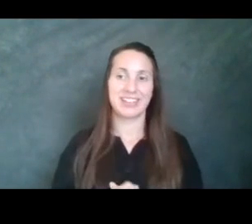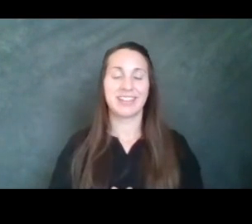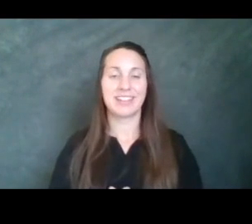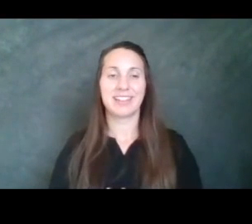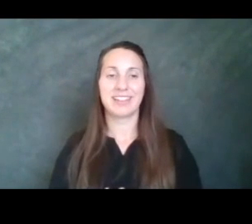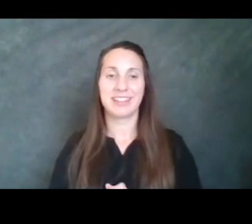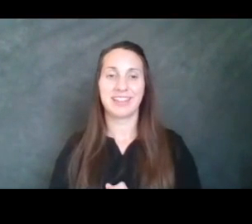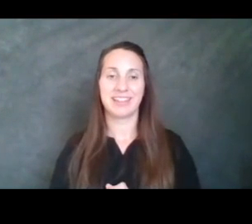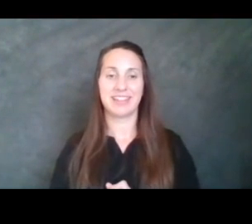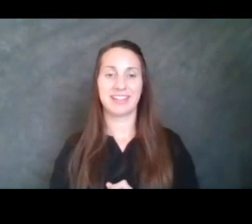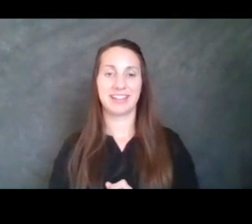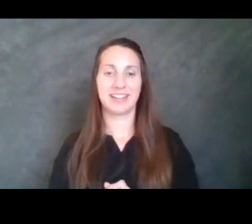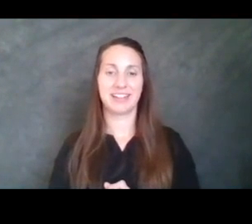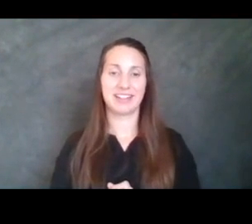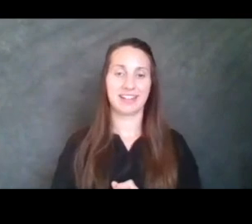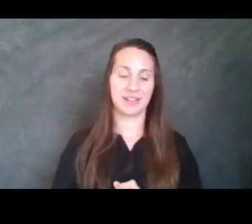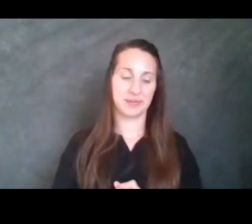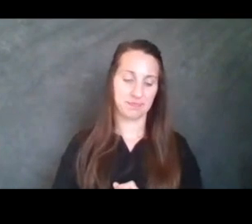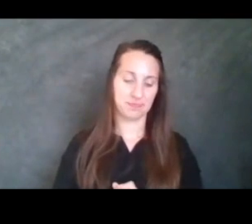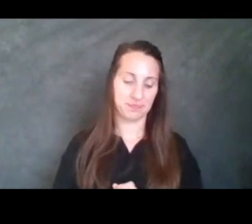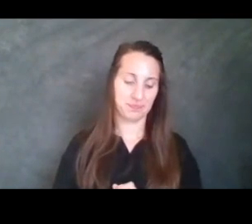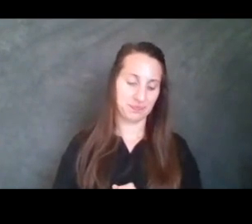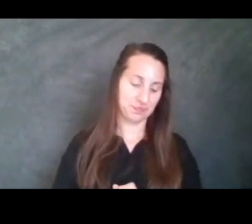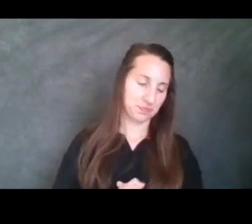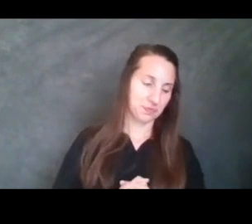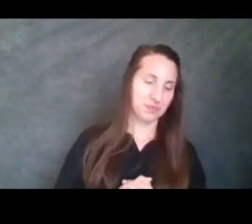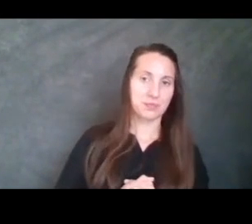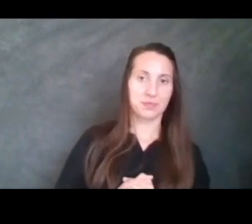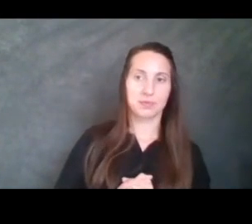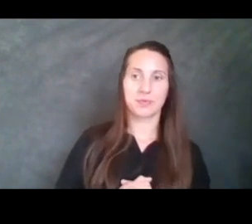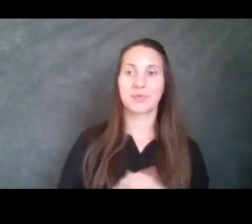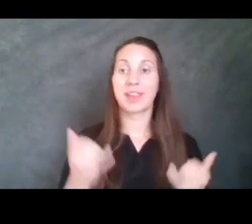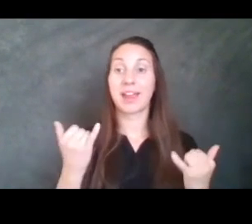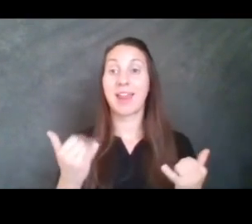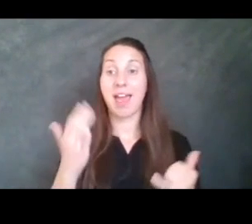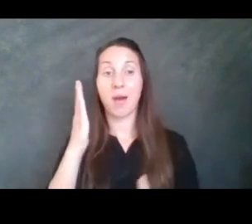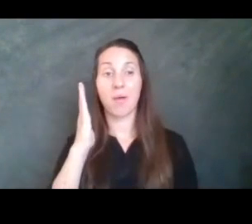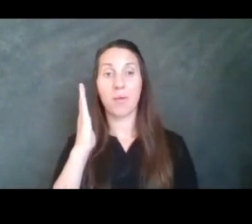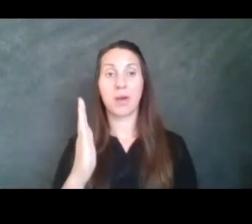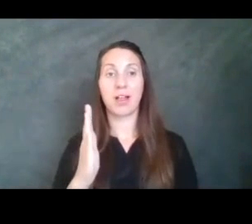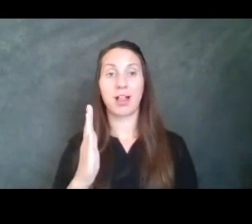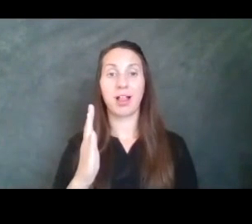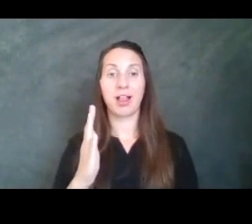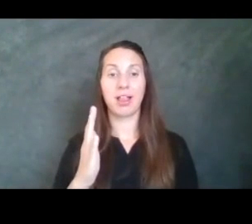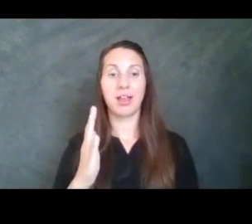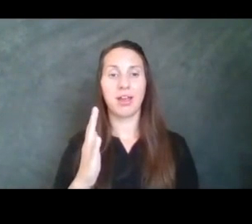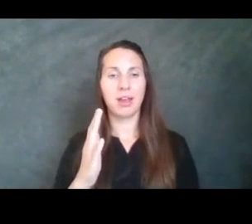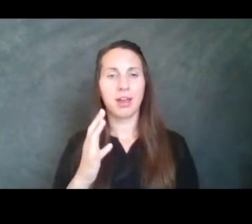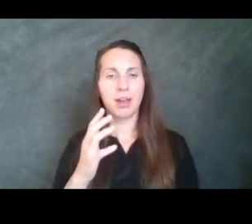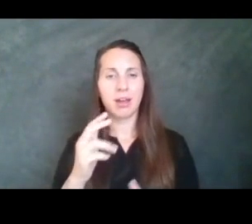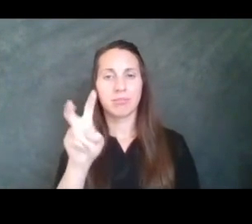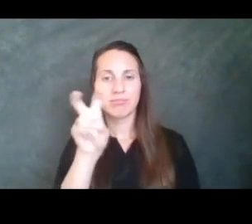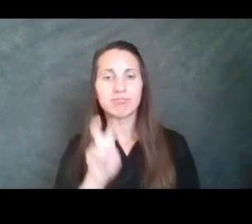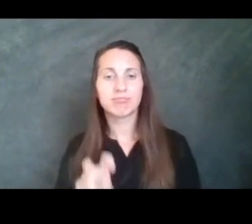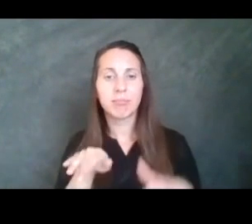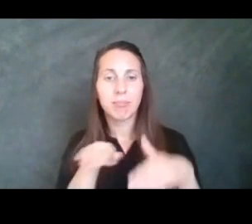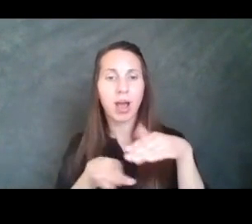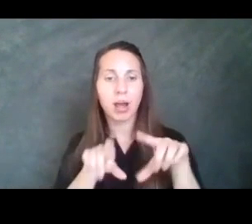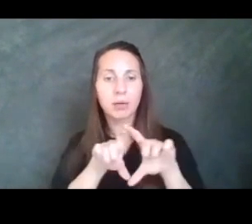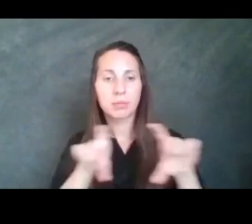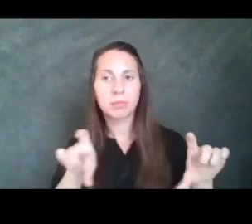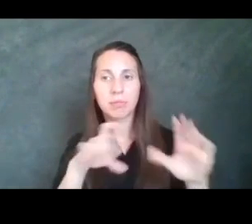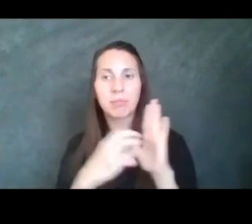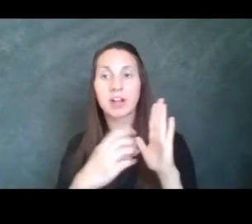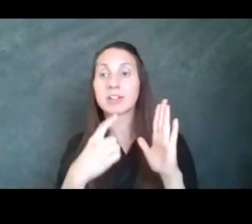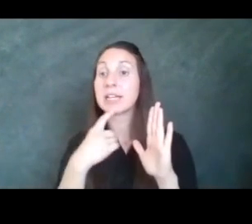fit as he's talking, but I will now jump to the bottom paragraph and say, Mr. Dietz represents victims